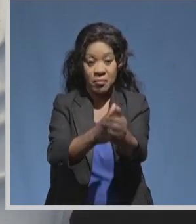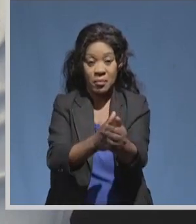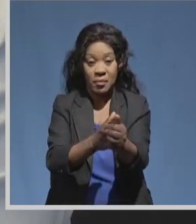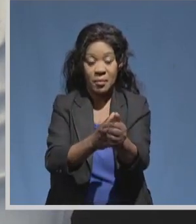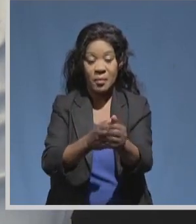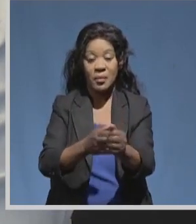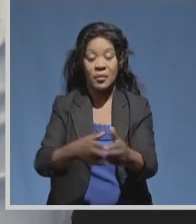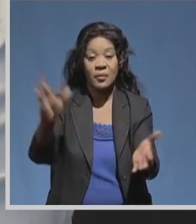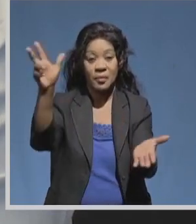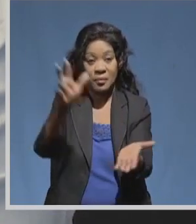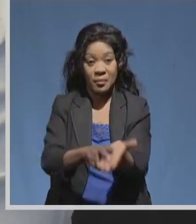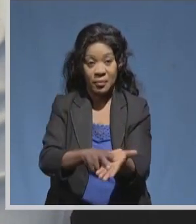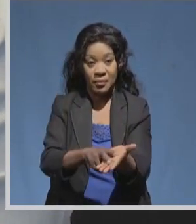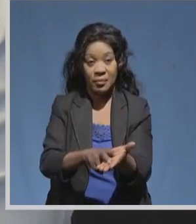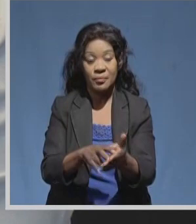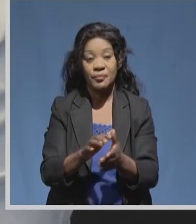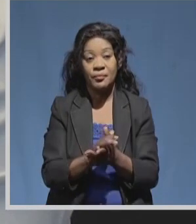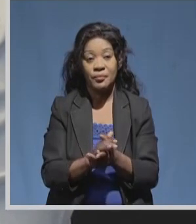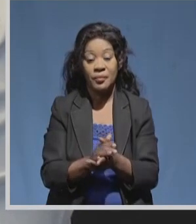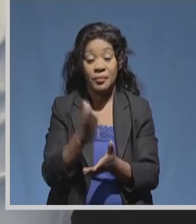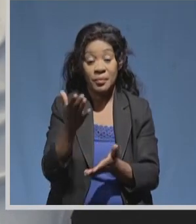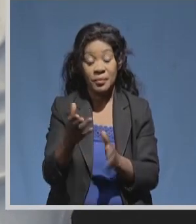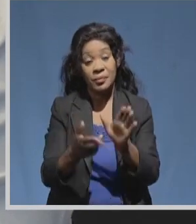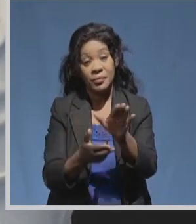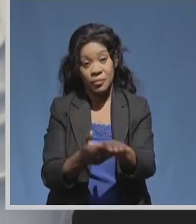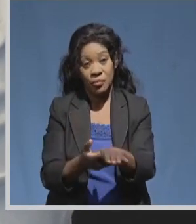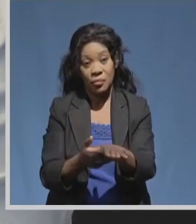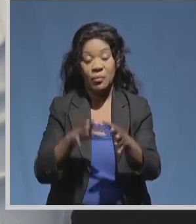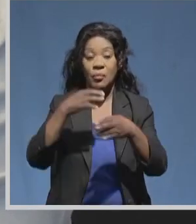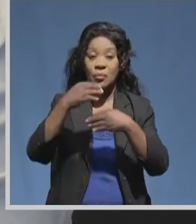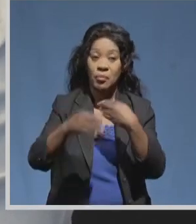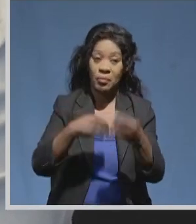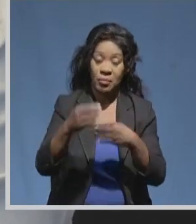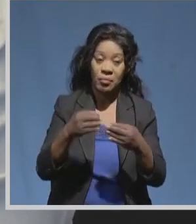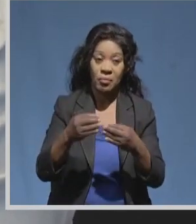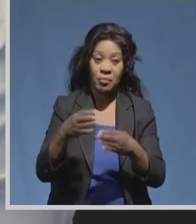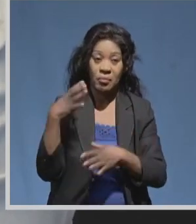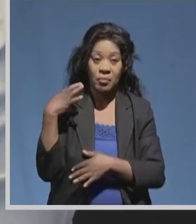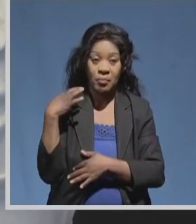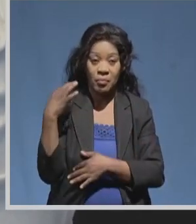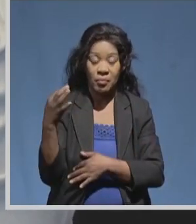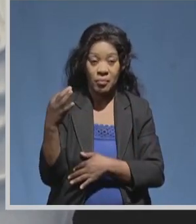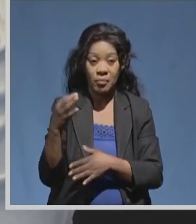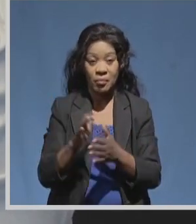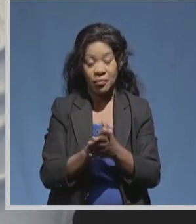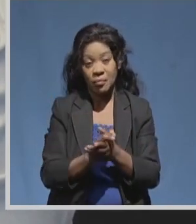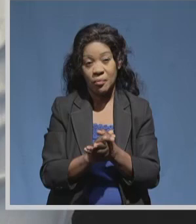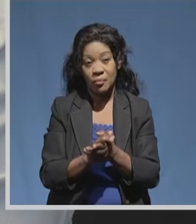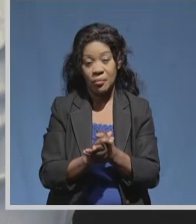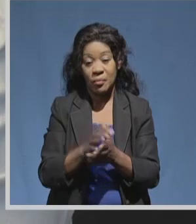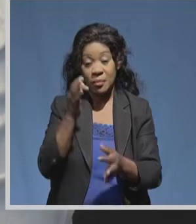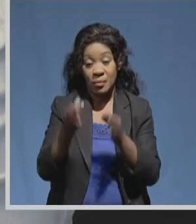certification. This therefore implies that should there be need for any